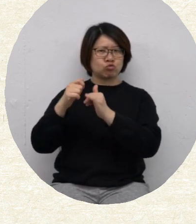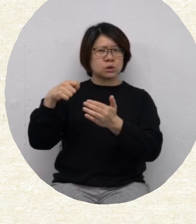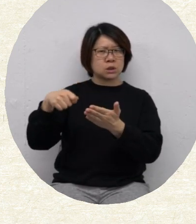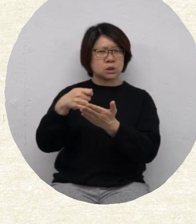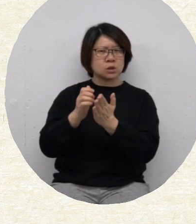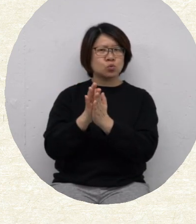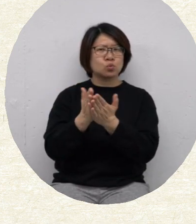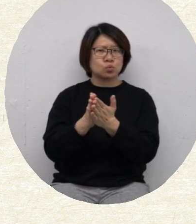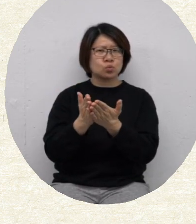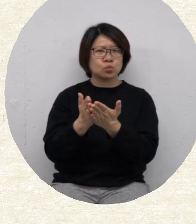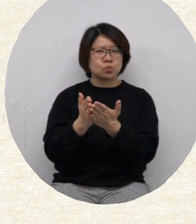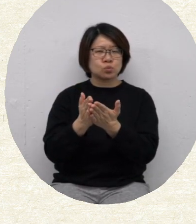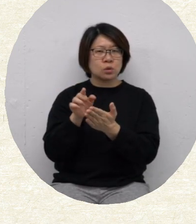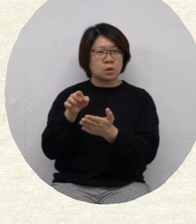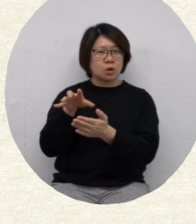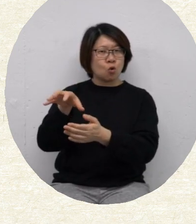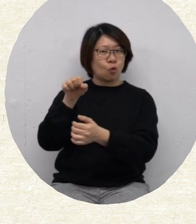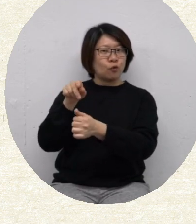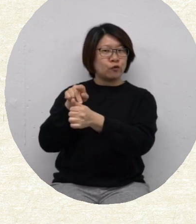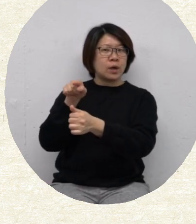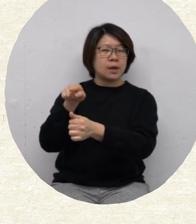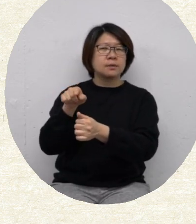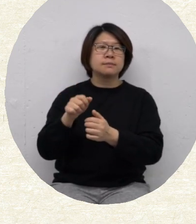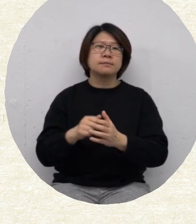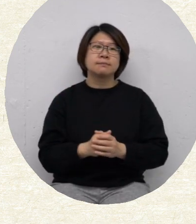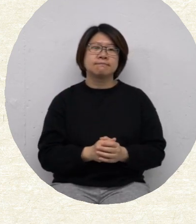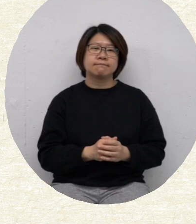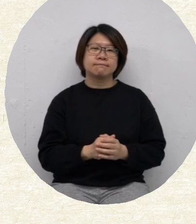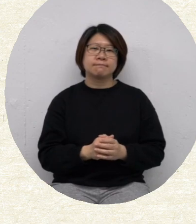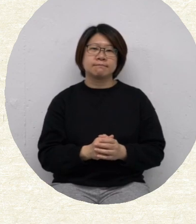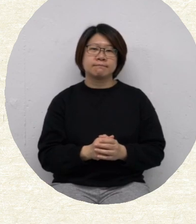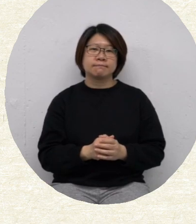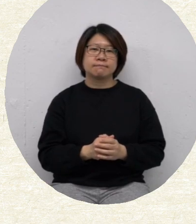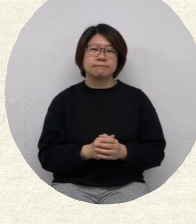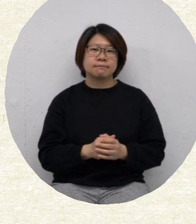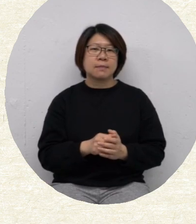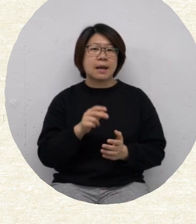things, unquote, from the Joseon period in Korea.